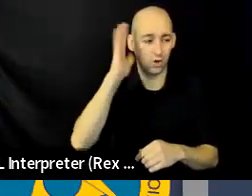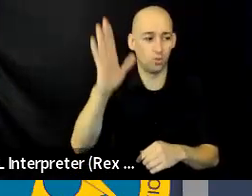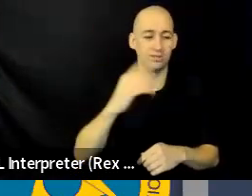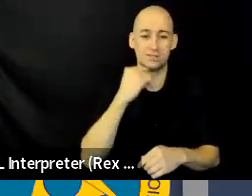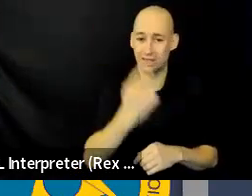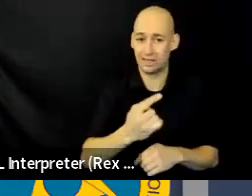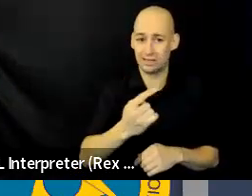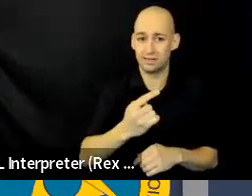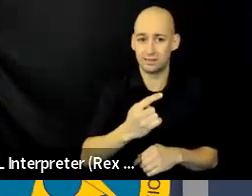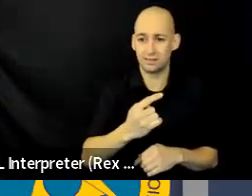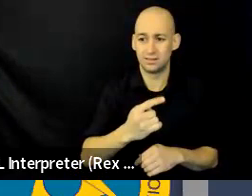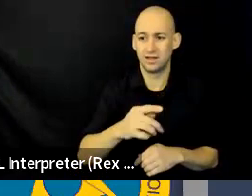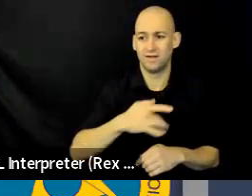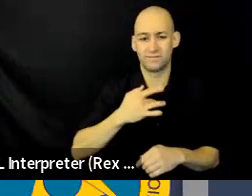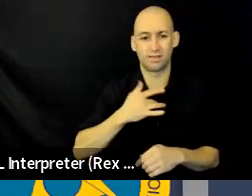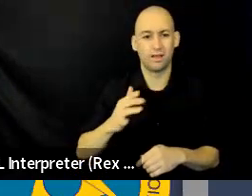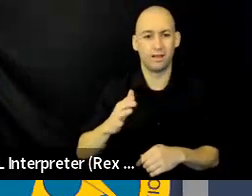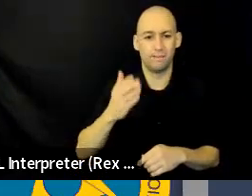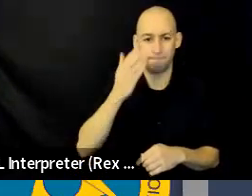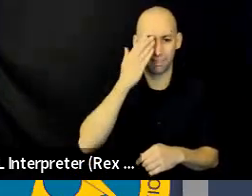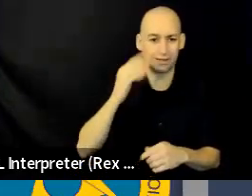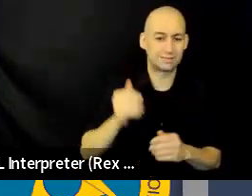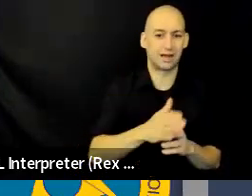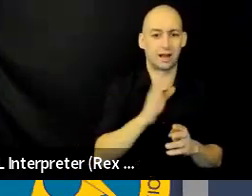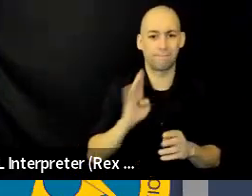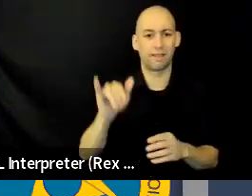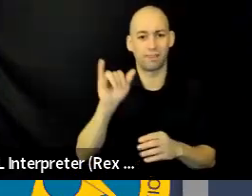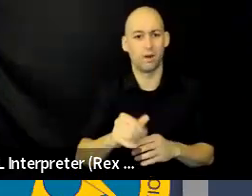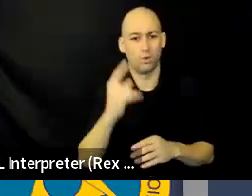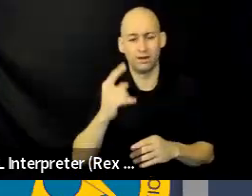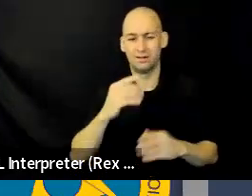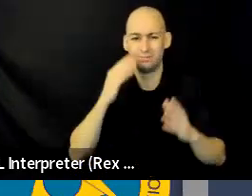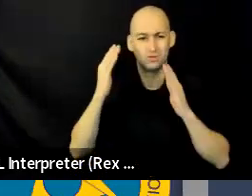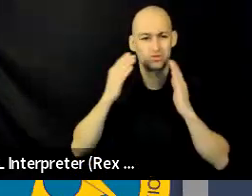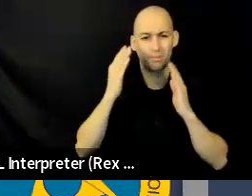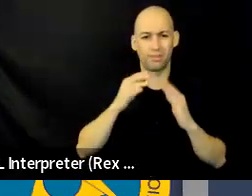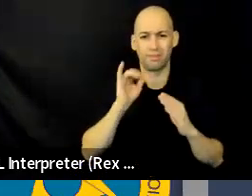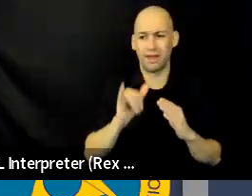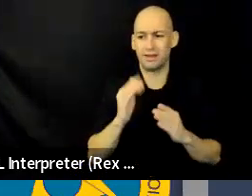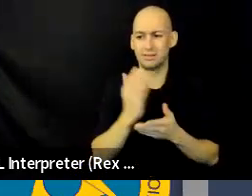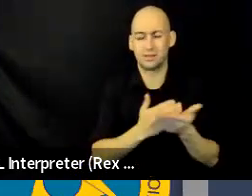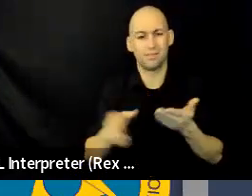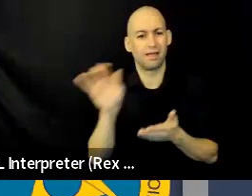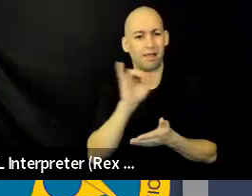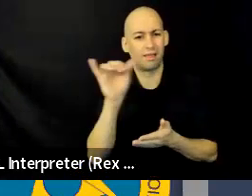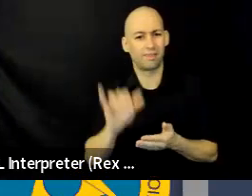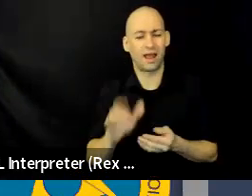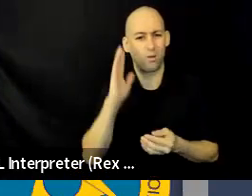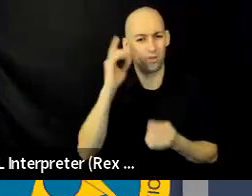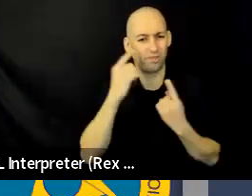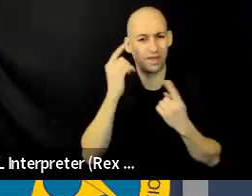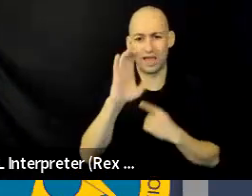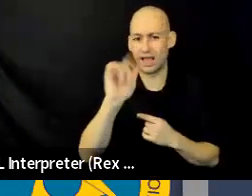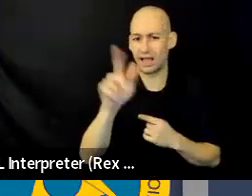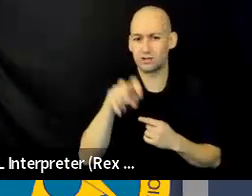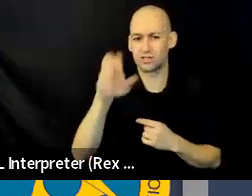that feeling blindsided by this one. I find it troubling that in something like this, I would think that Caltrans would at